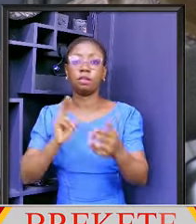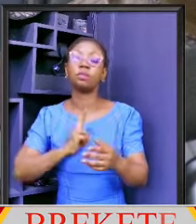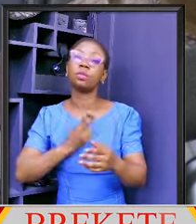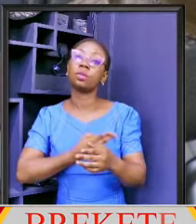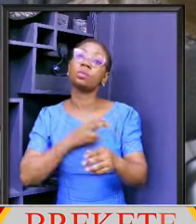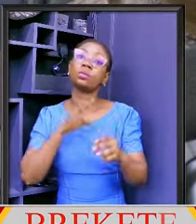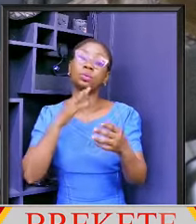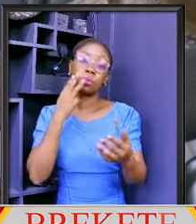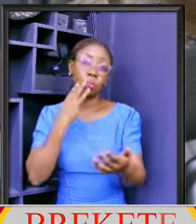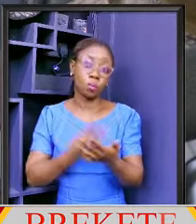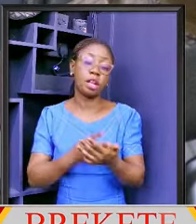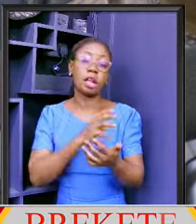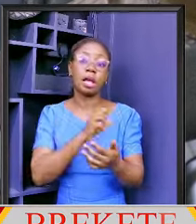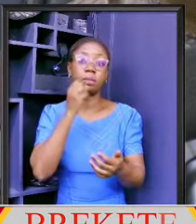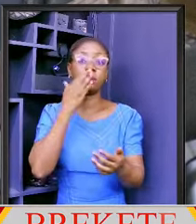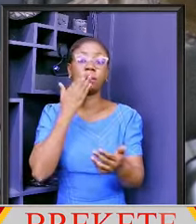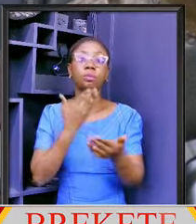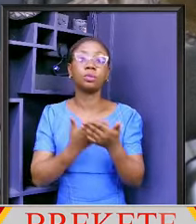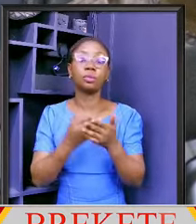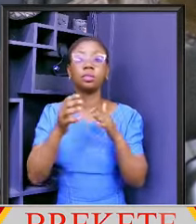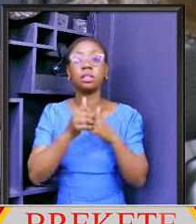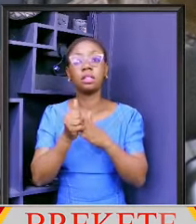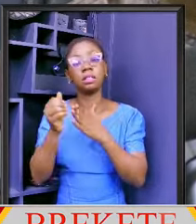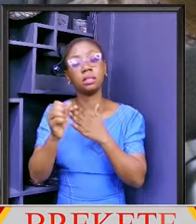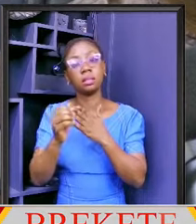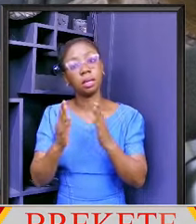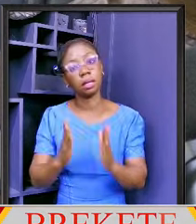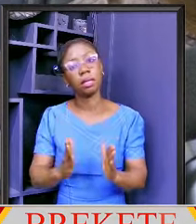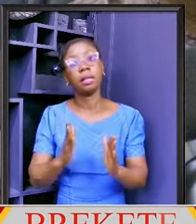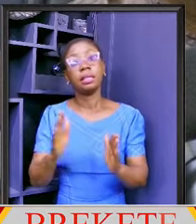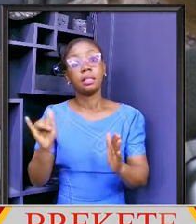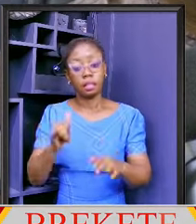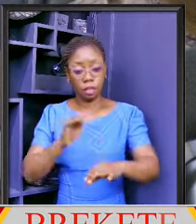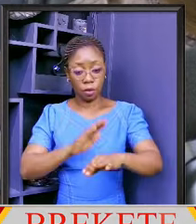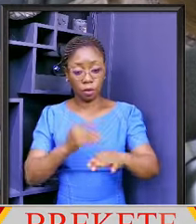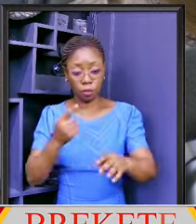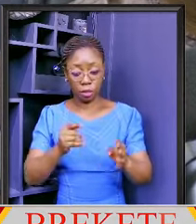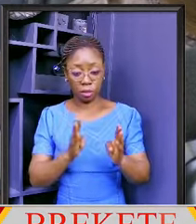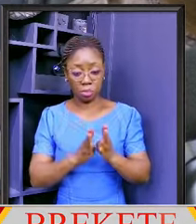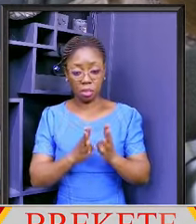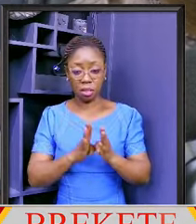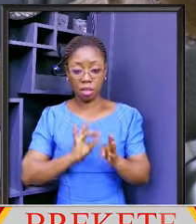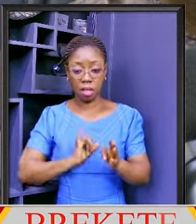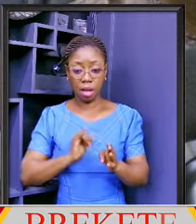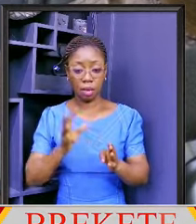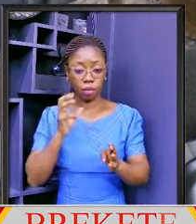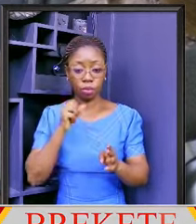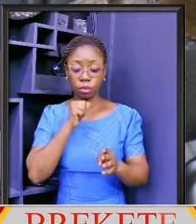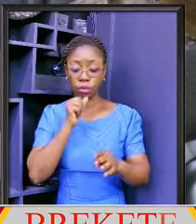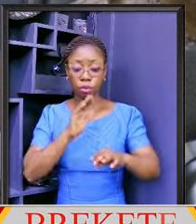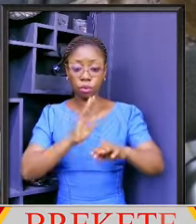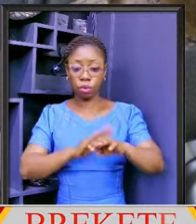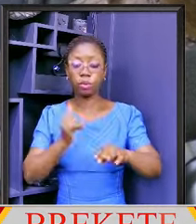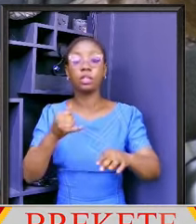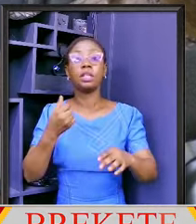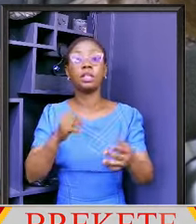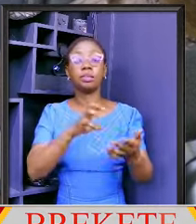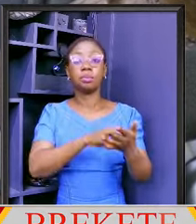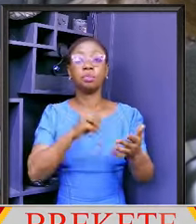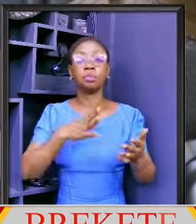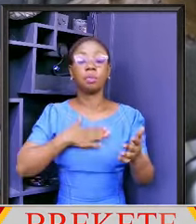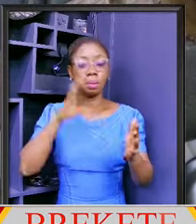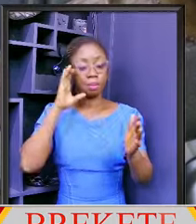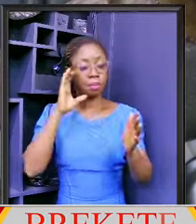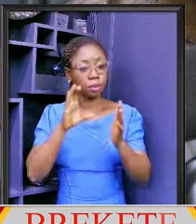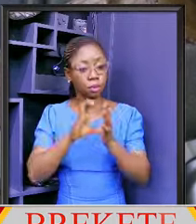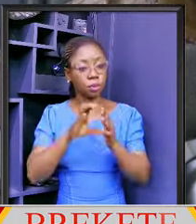leader. They called this meeting. I was not called. He removed my pictures from the office. The office I made what